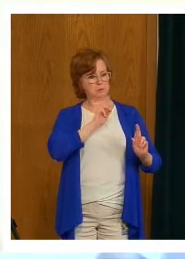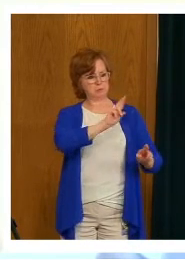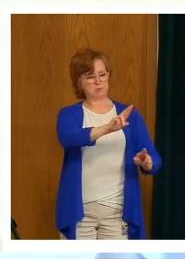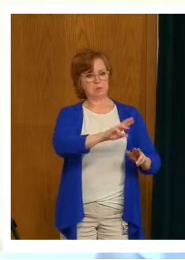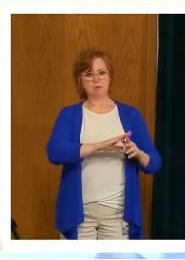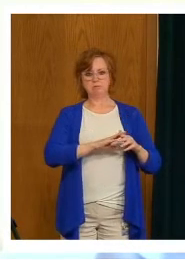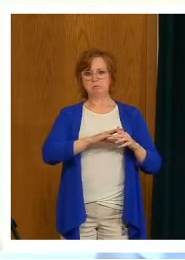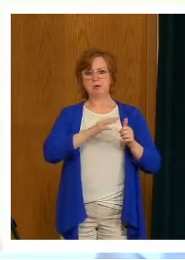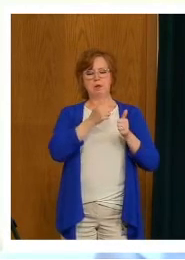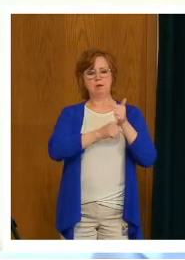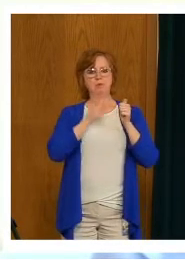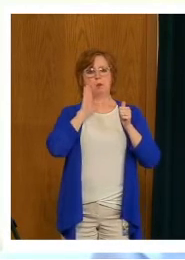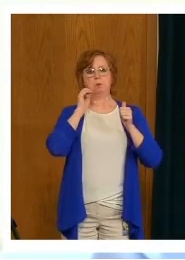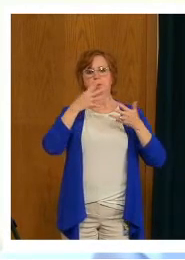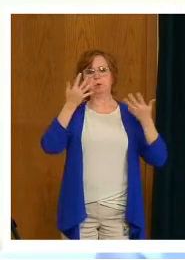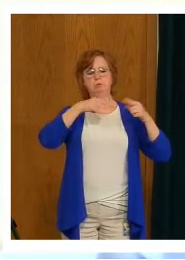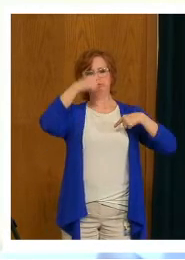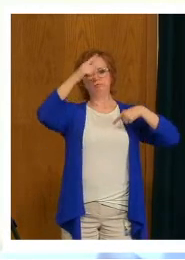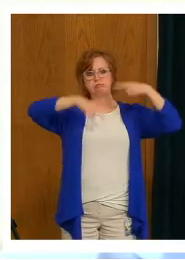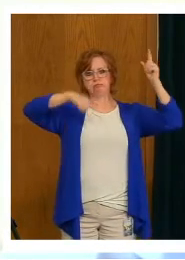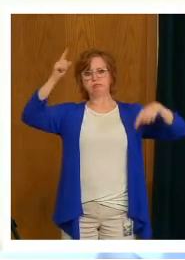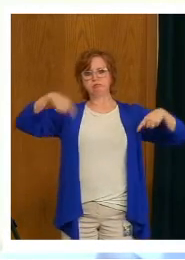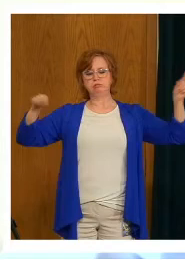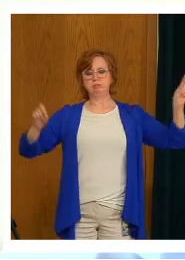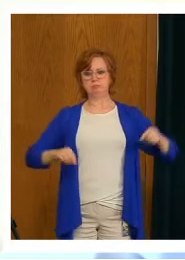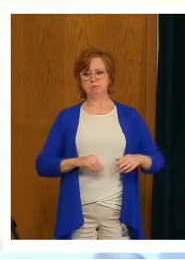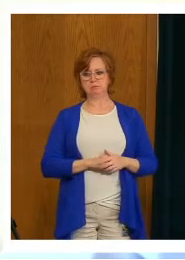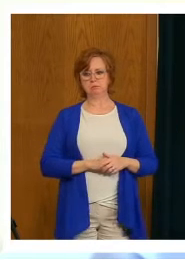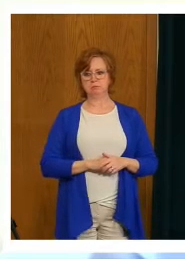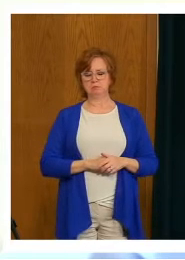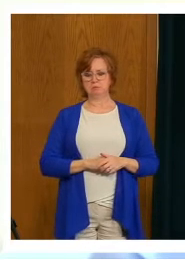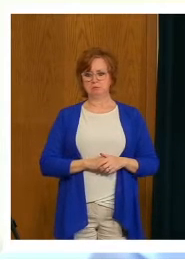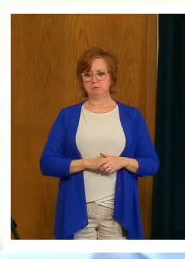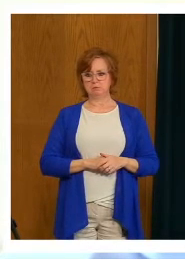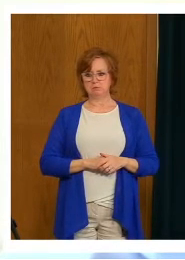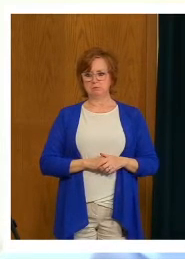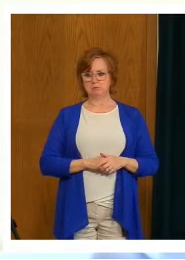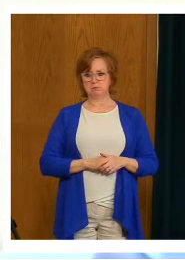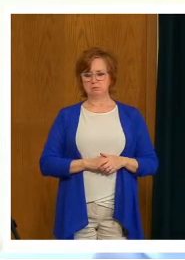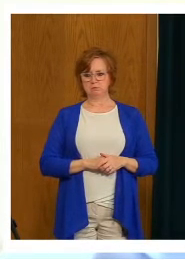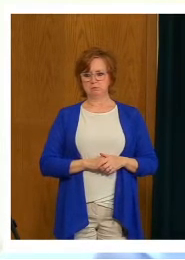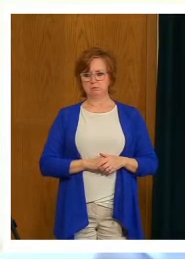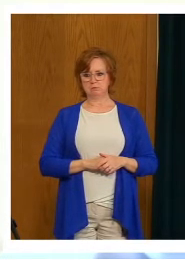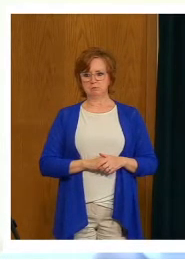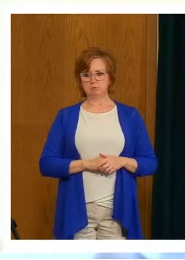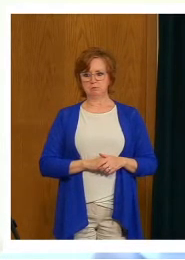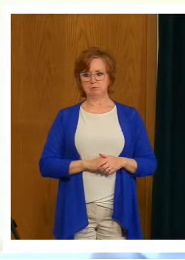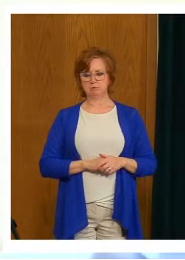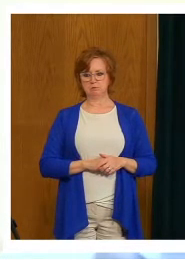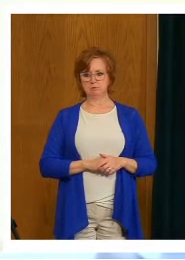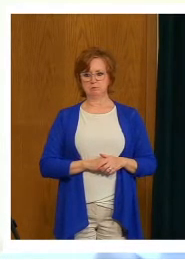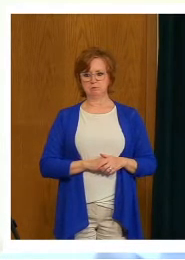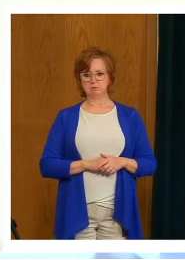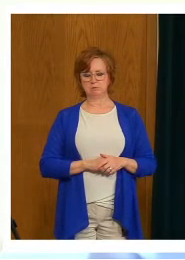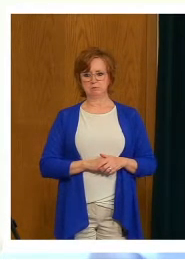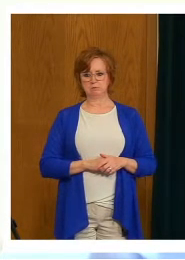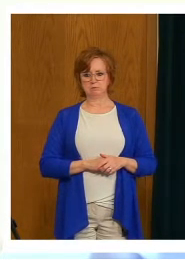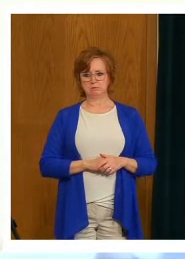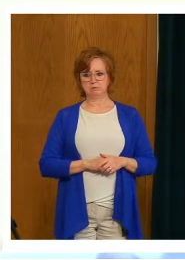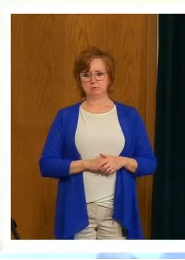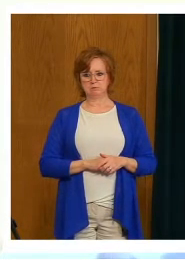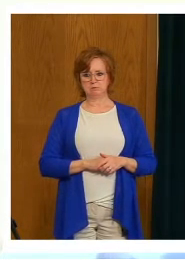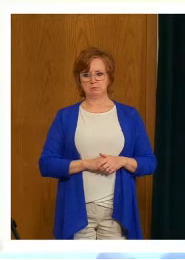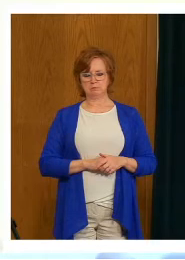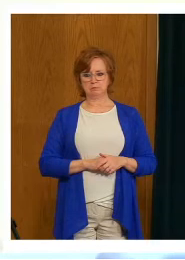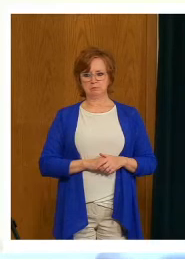before. And really, I would say, while vaccines are not required, we should have. I'll be